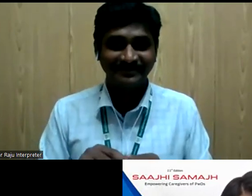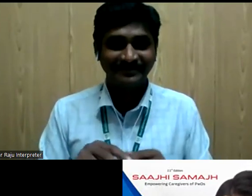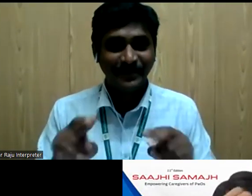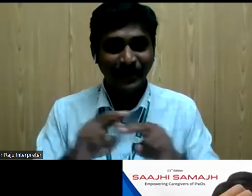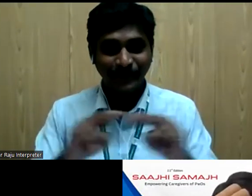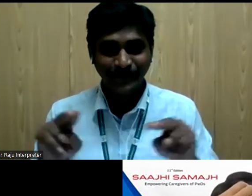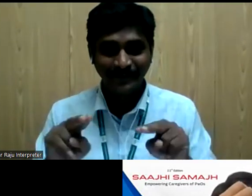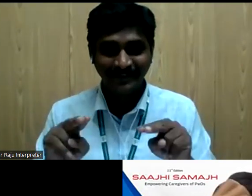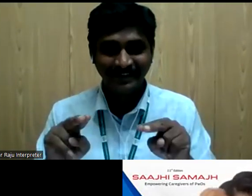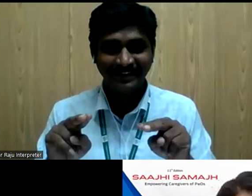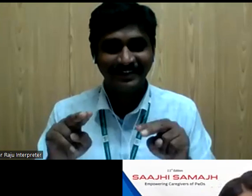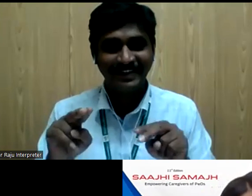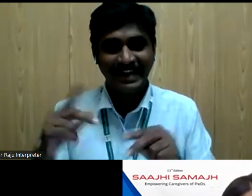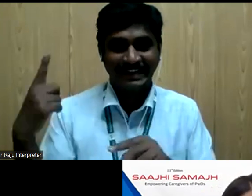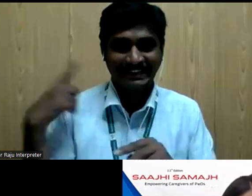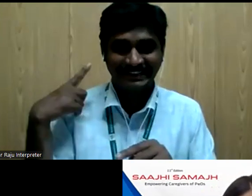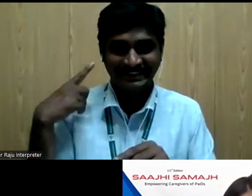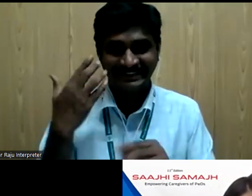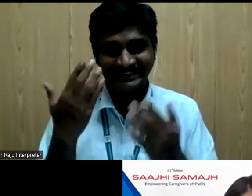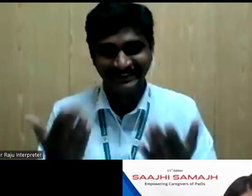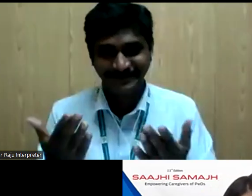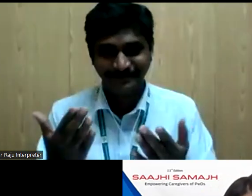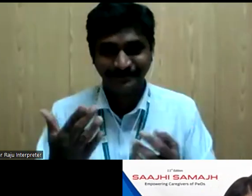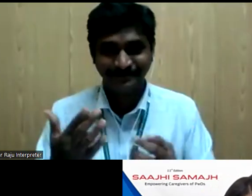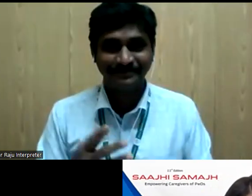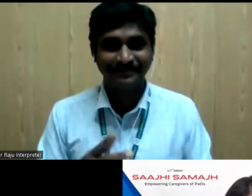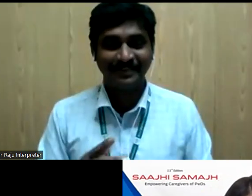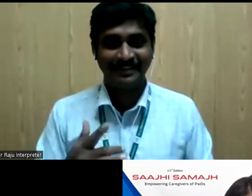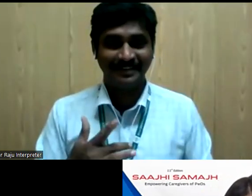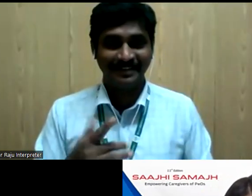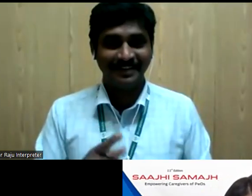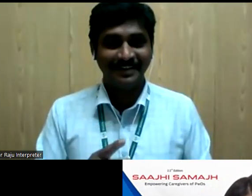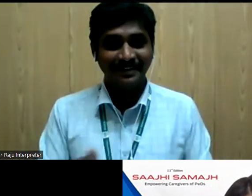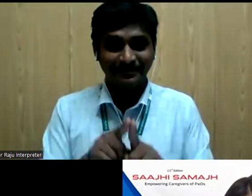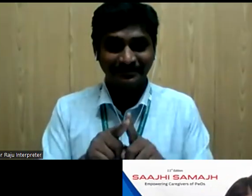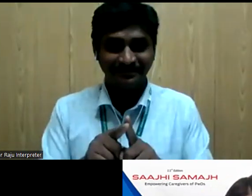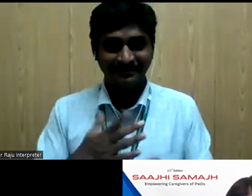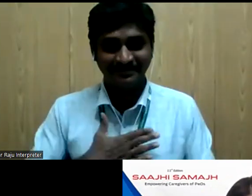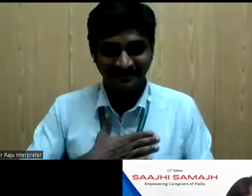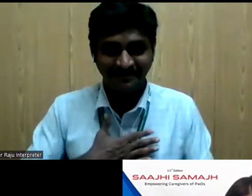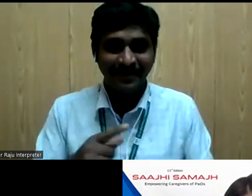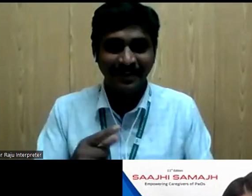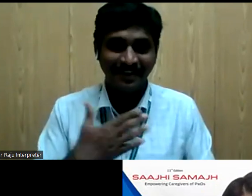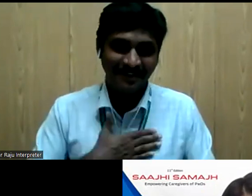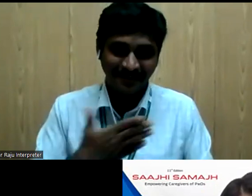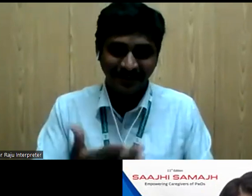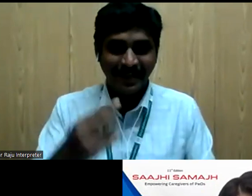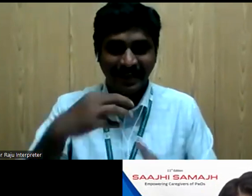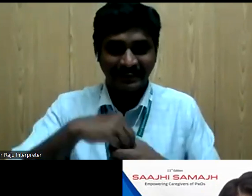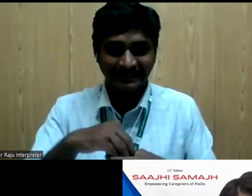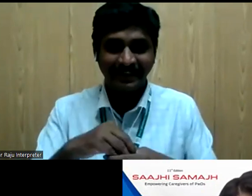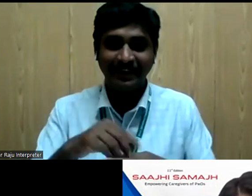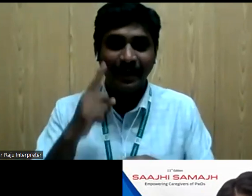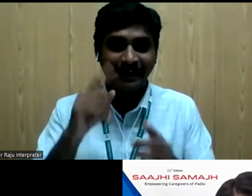words from a great leader. So our sincere gratitude to Mr. Jayesh Ranjan for your insights. Now, I would like to call